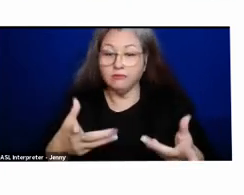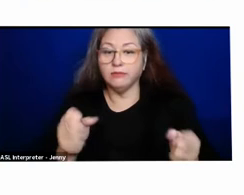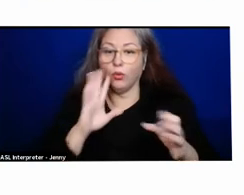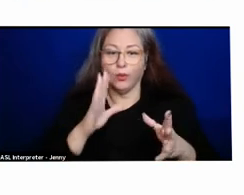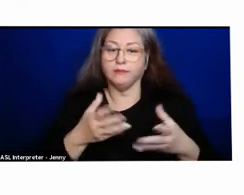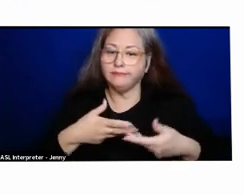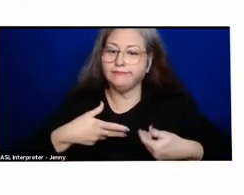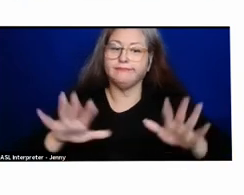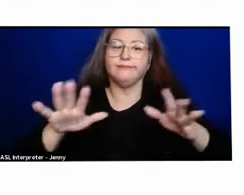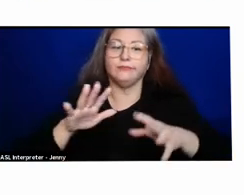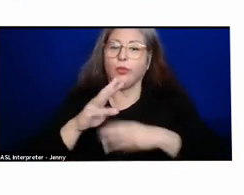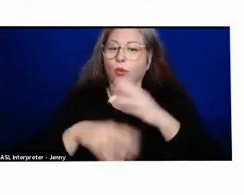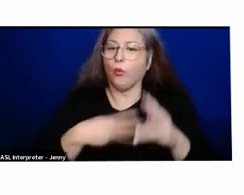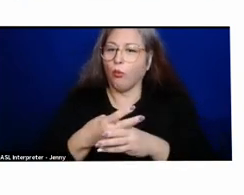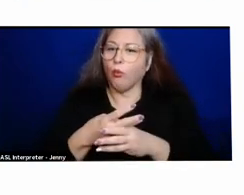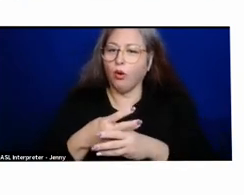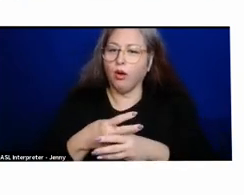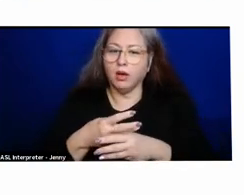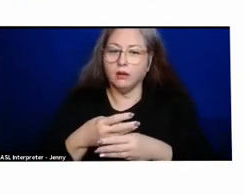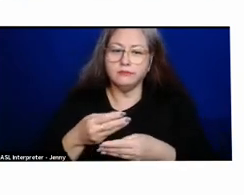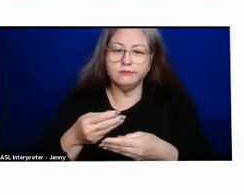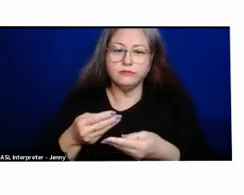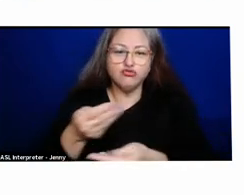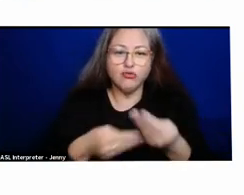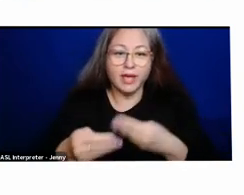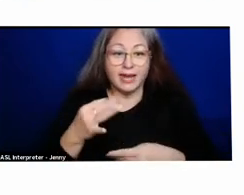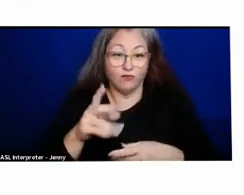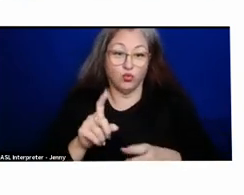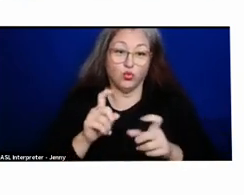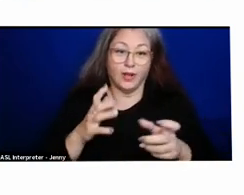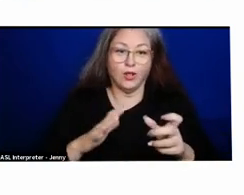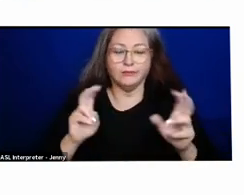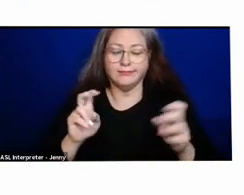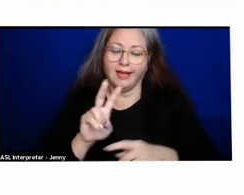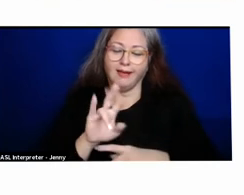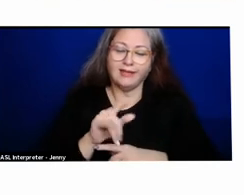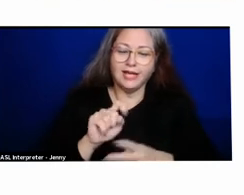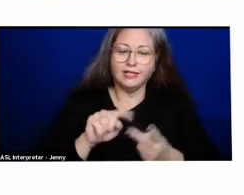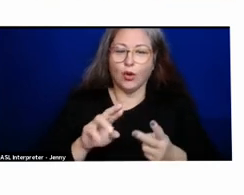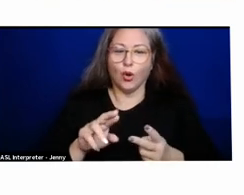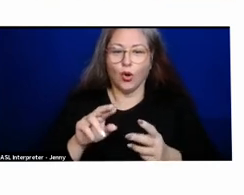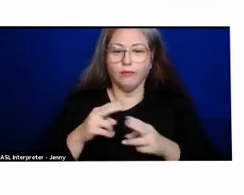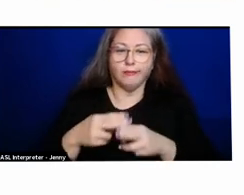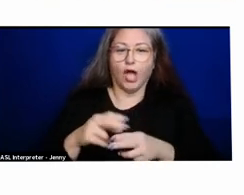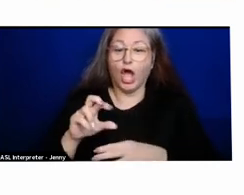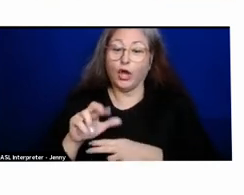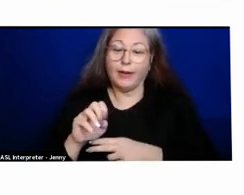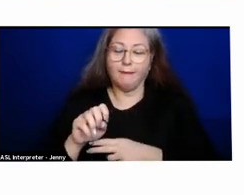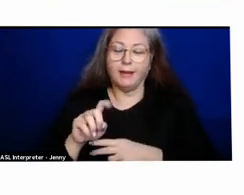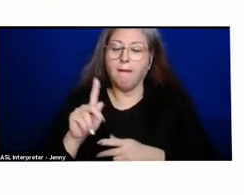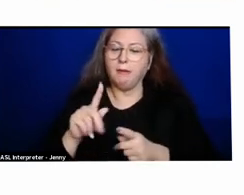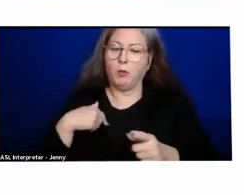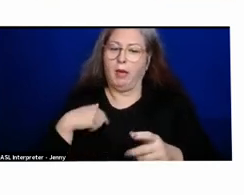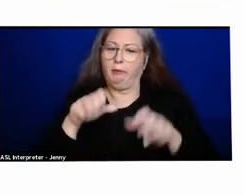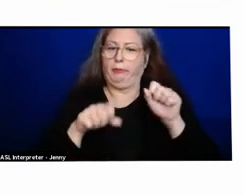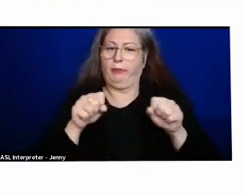trade. When you donate clothing, the higher value items known as the vintage or the cream, those get skimmed off the top and sold